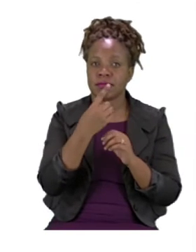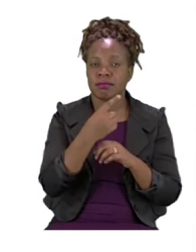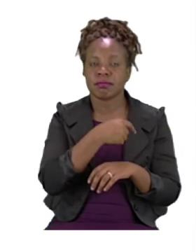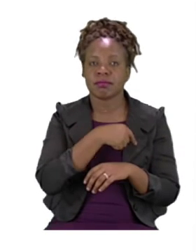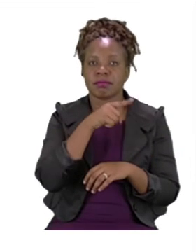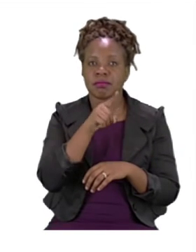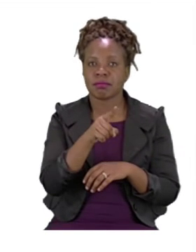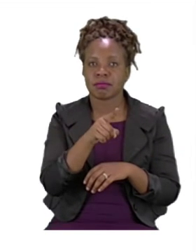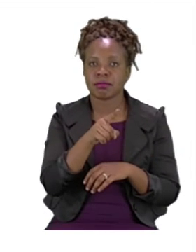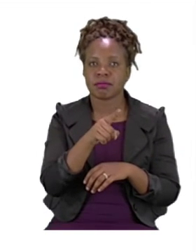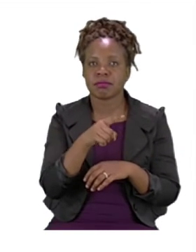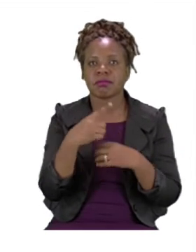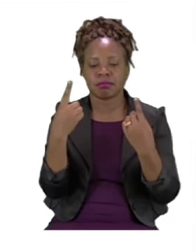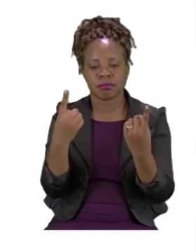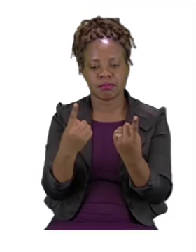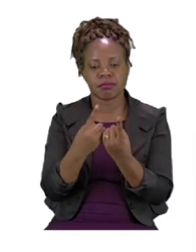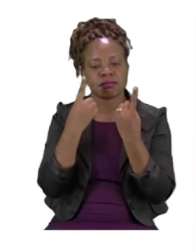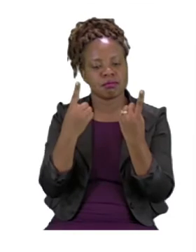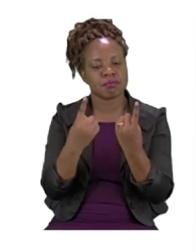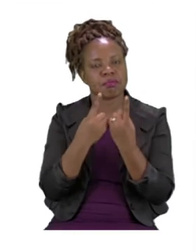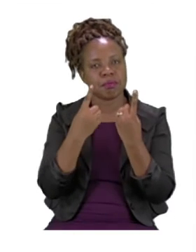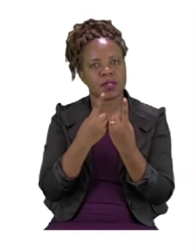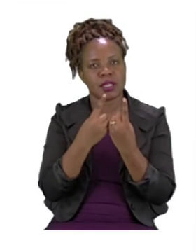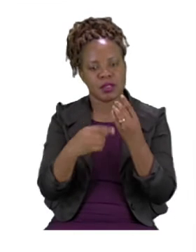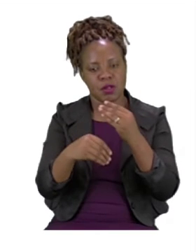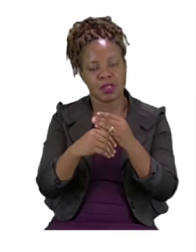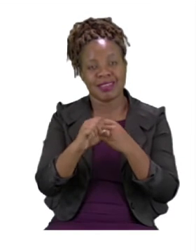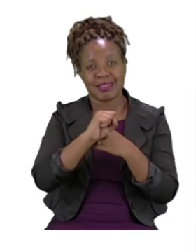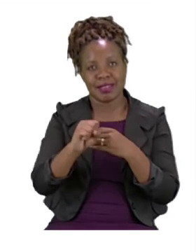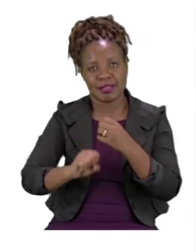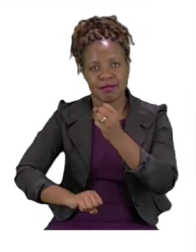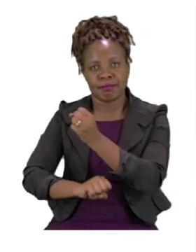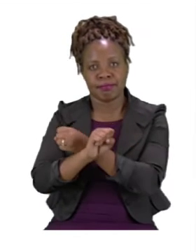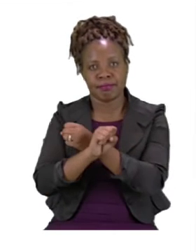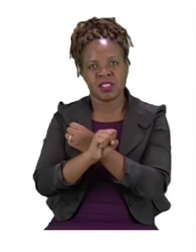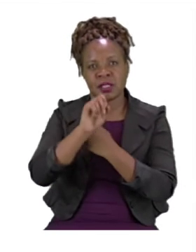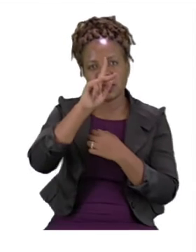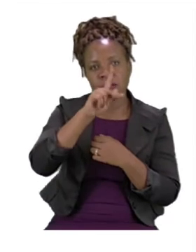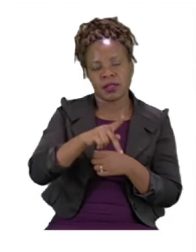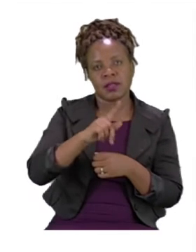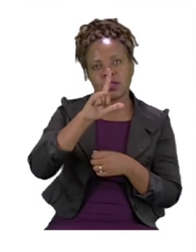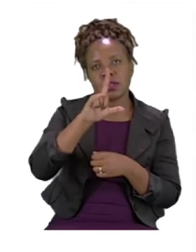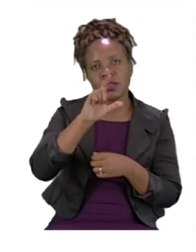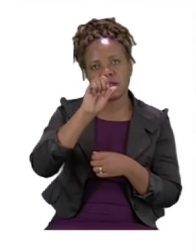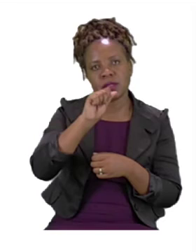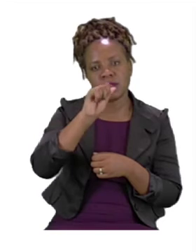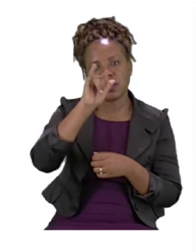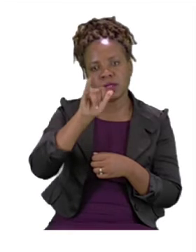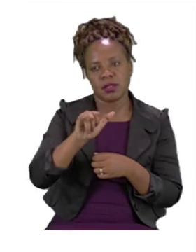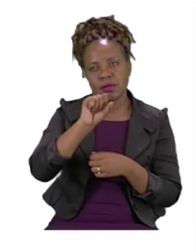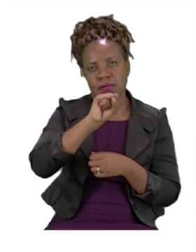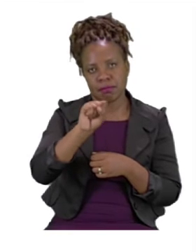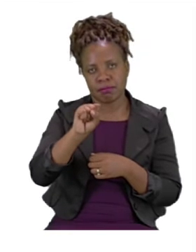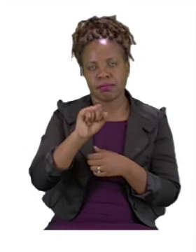she plays volleyball, which means she is doing it at the moment. It is